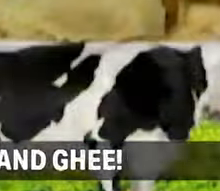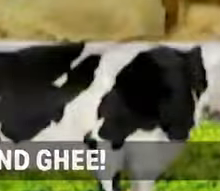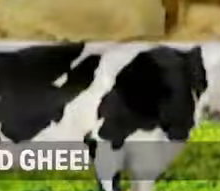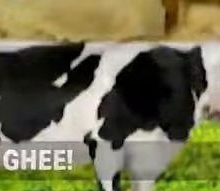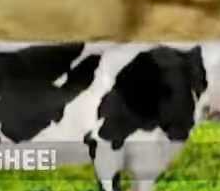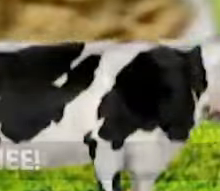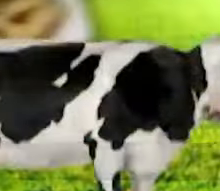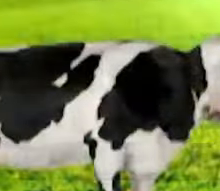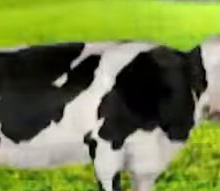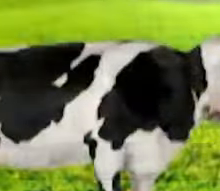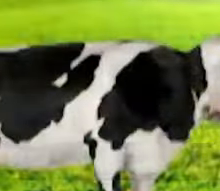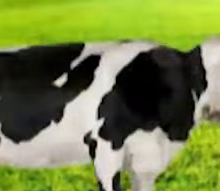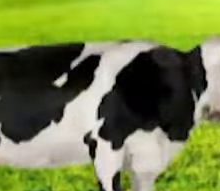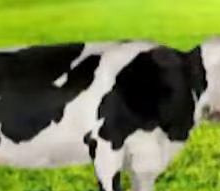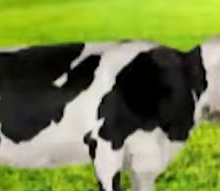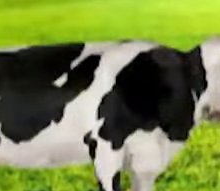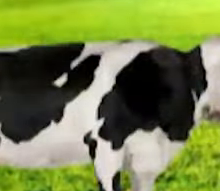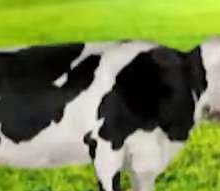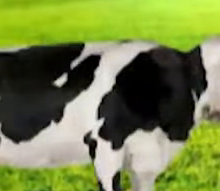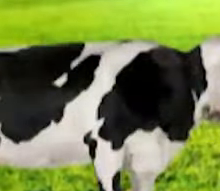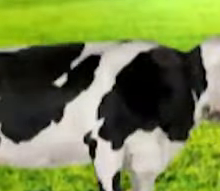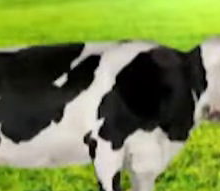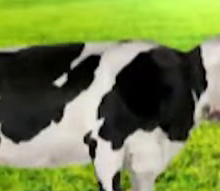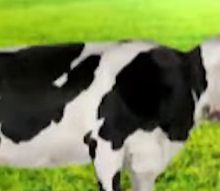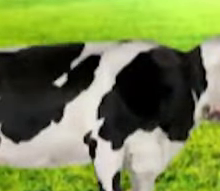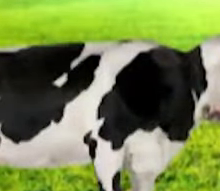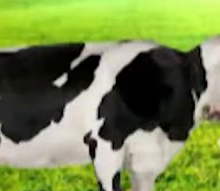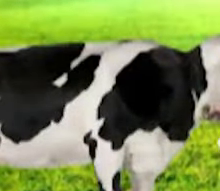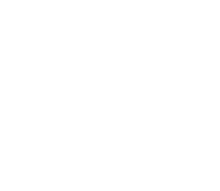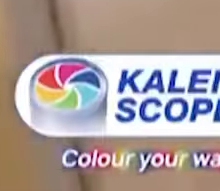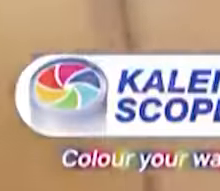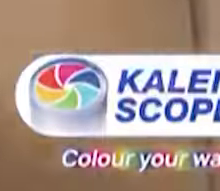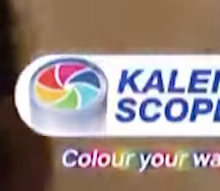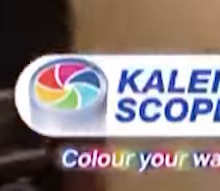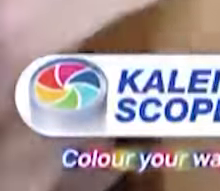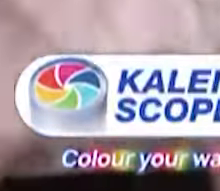Ghee. Look for the can with the cow.